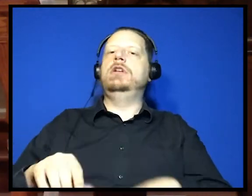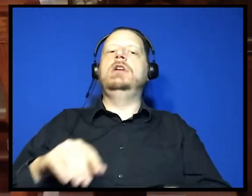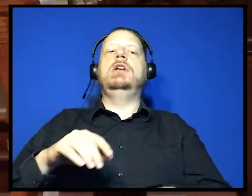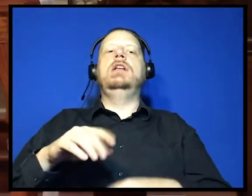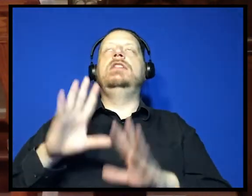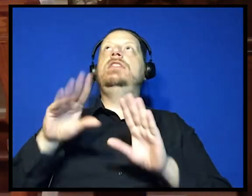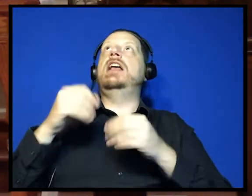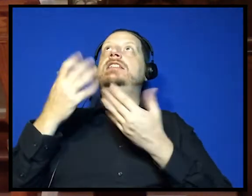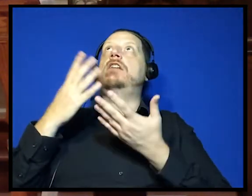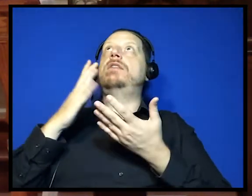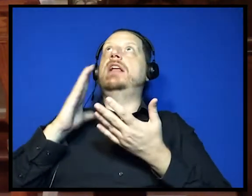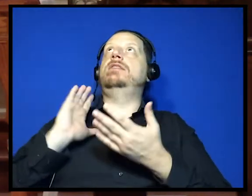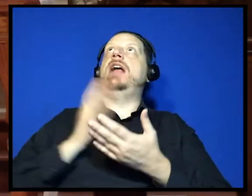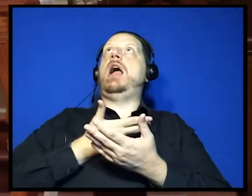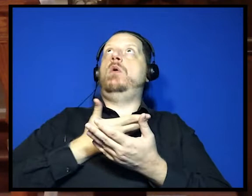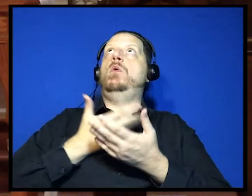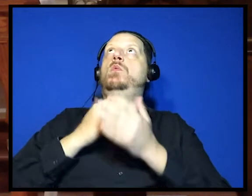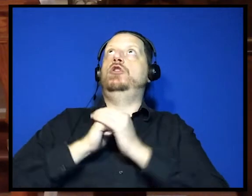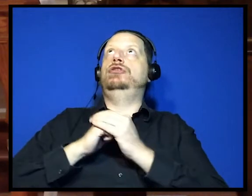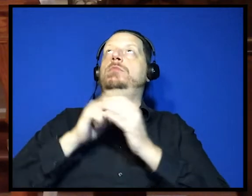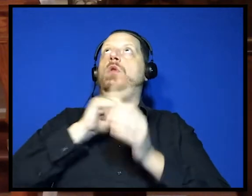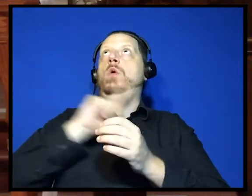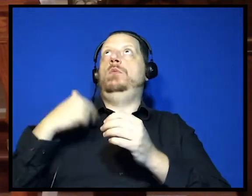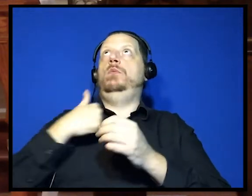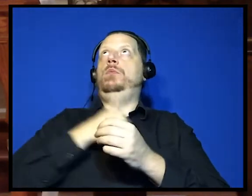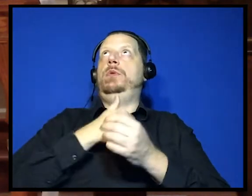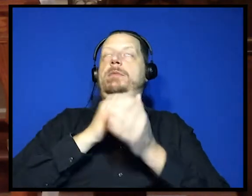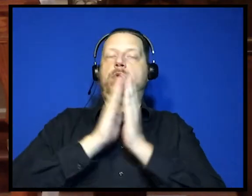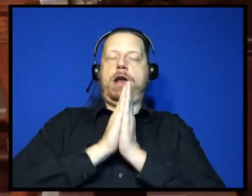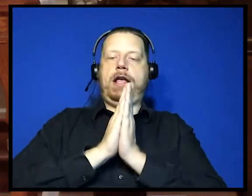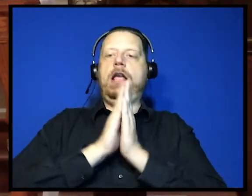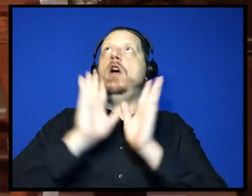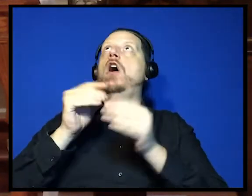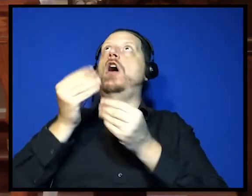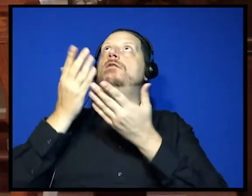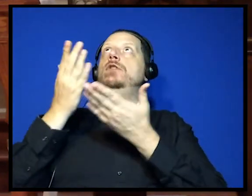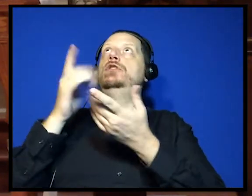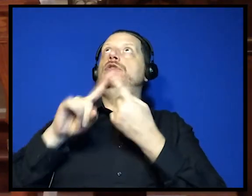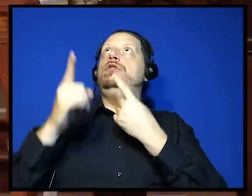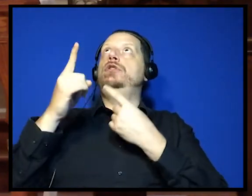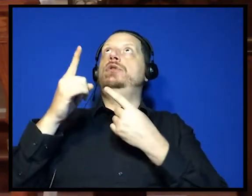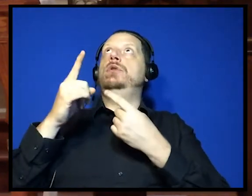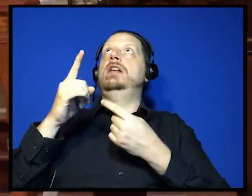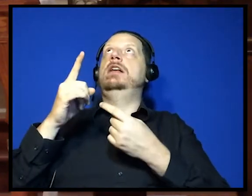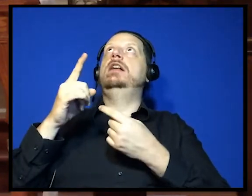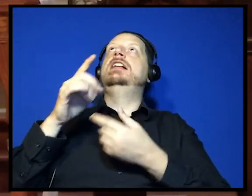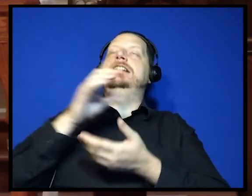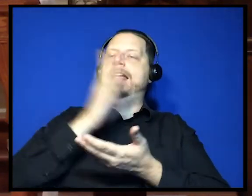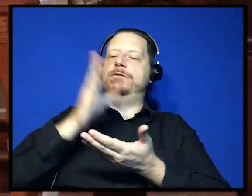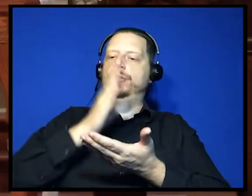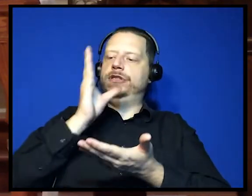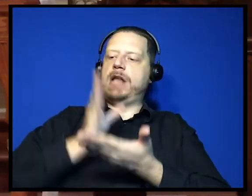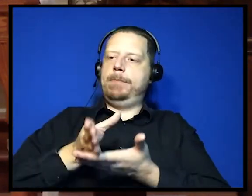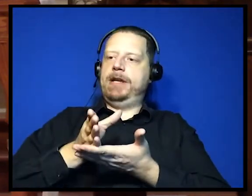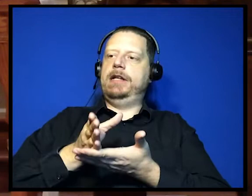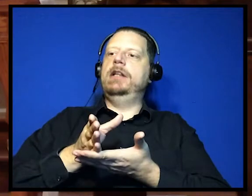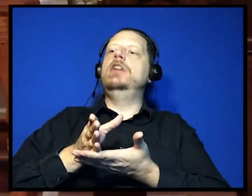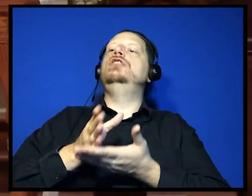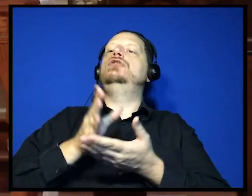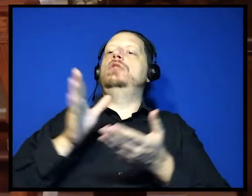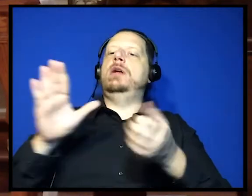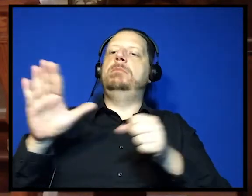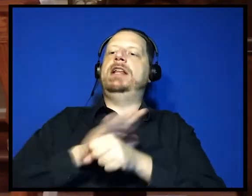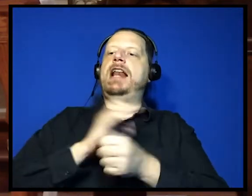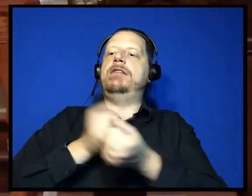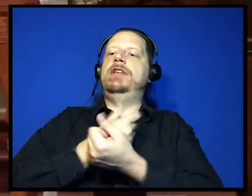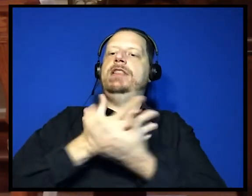May the sacrifice of our worship, Lord, we pray, be offered to you unceasingly to complete what was